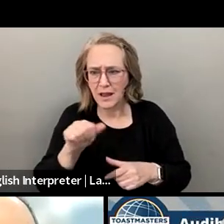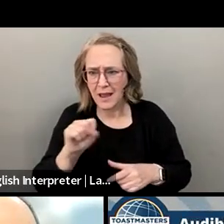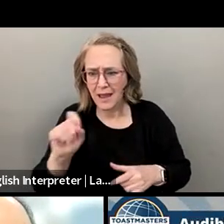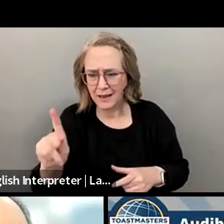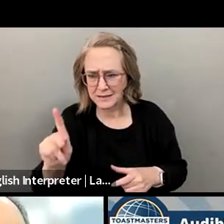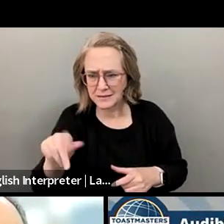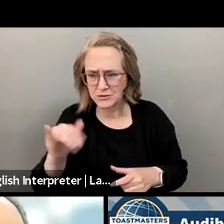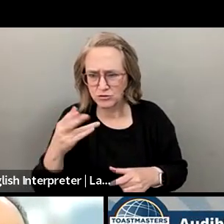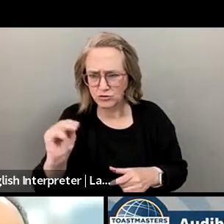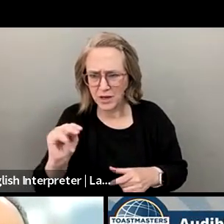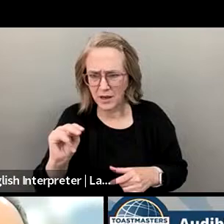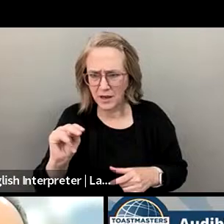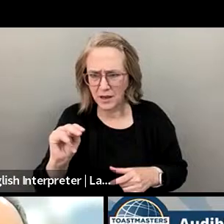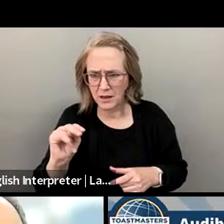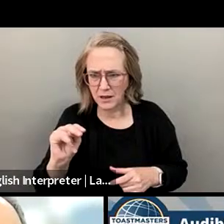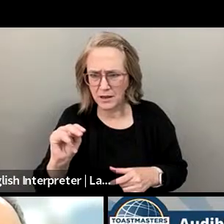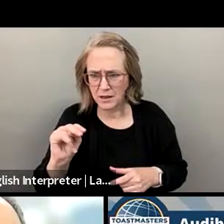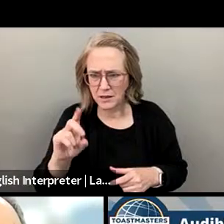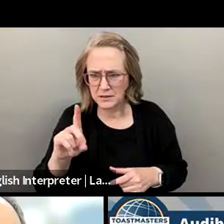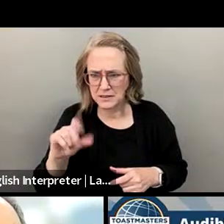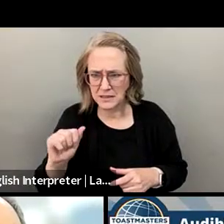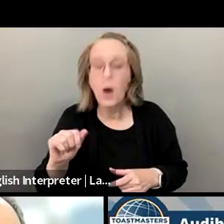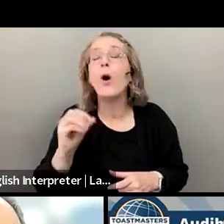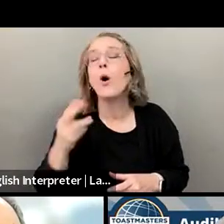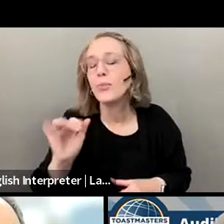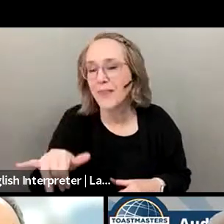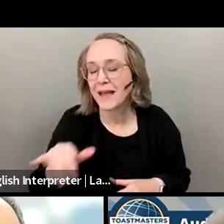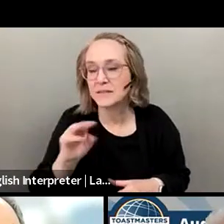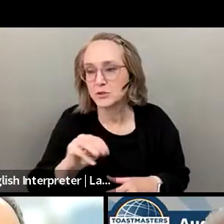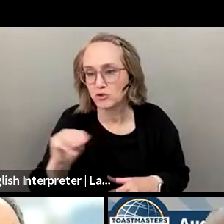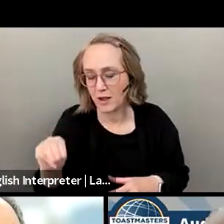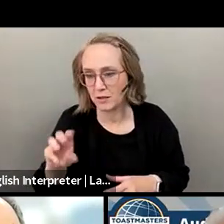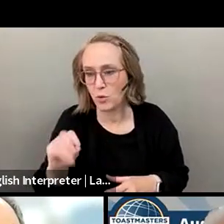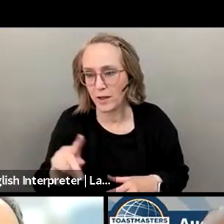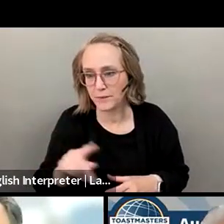askjan.org disabilities hearing impairment. No, Michelle put that one in.